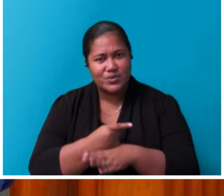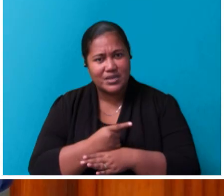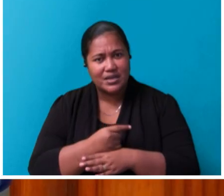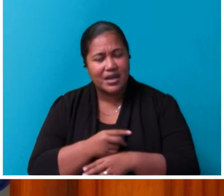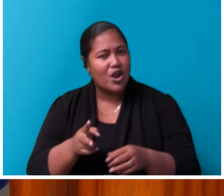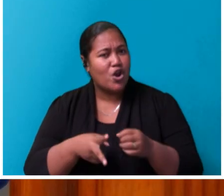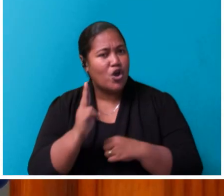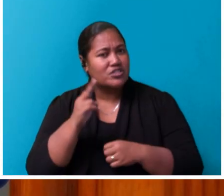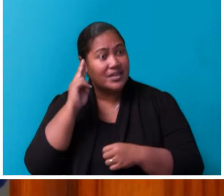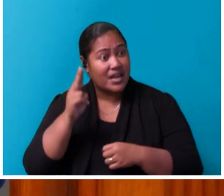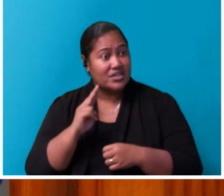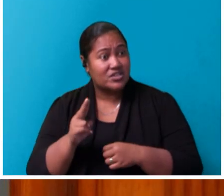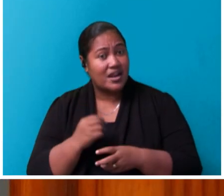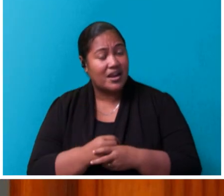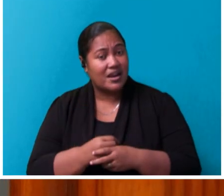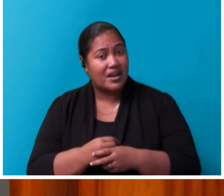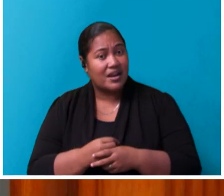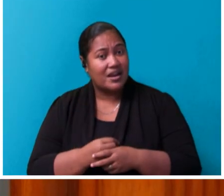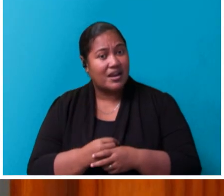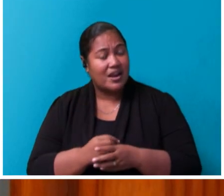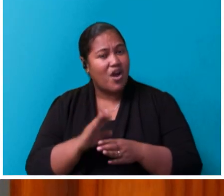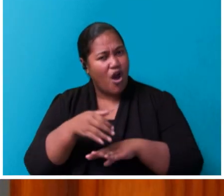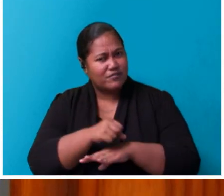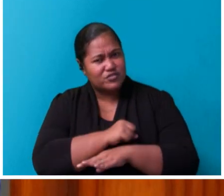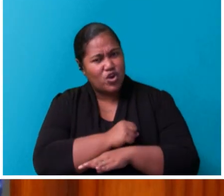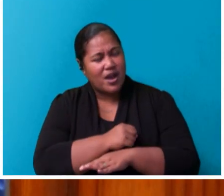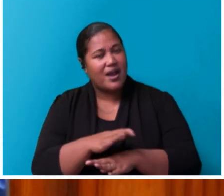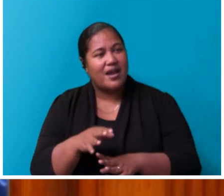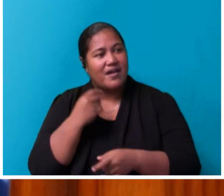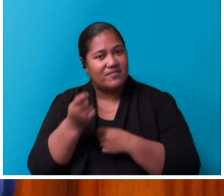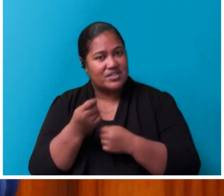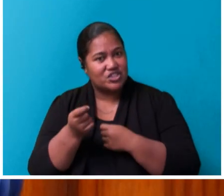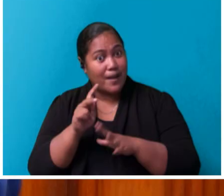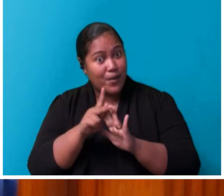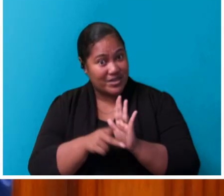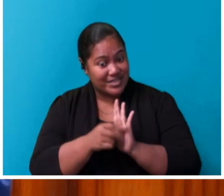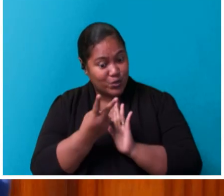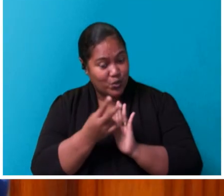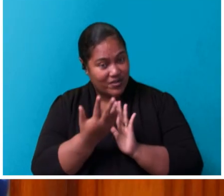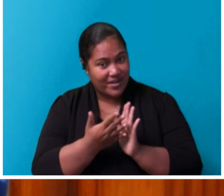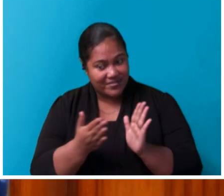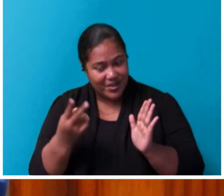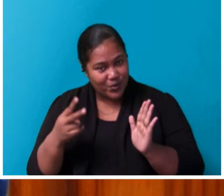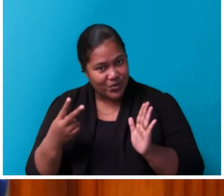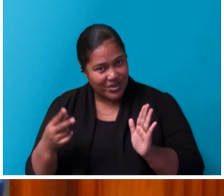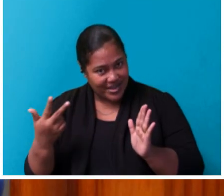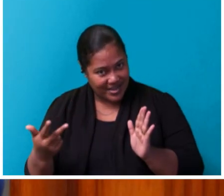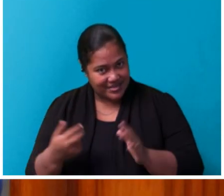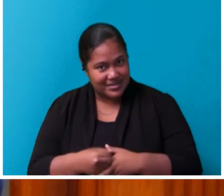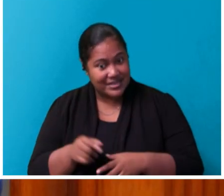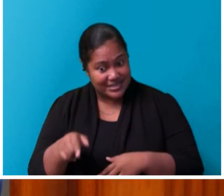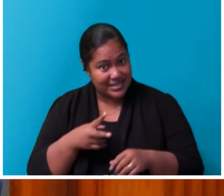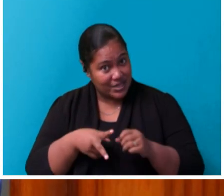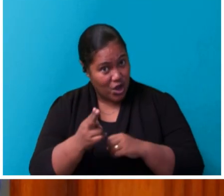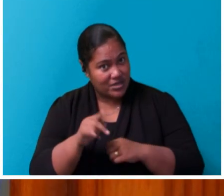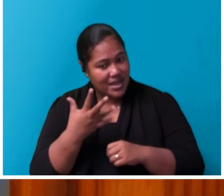National Offshore Fishing Crew Policy of 2025 to 2028. The launch of this policy marks a critical